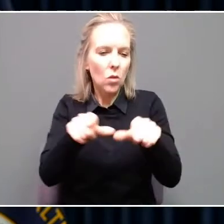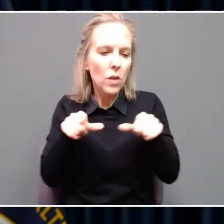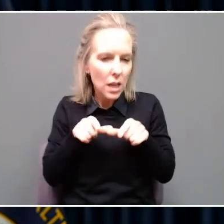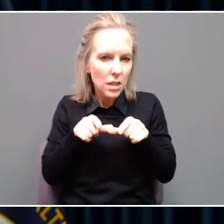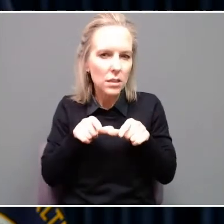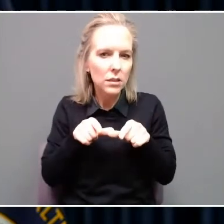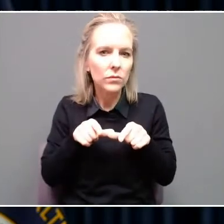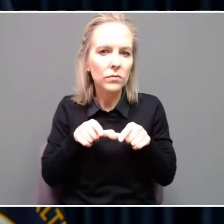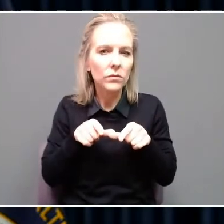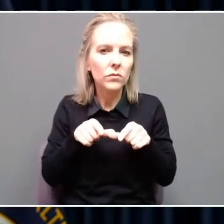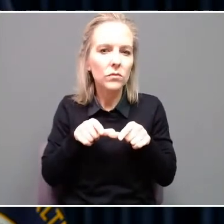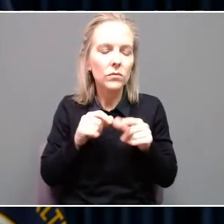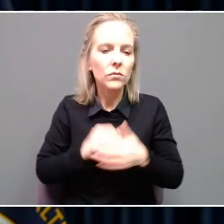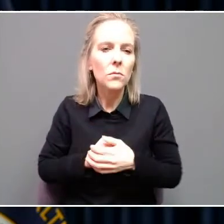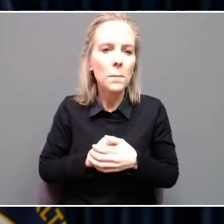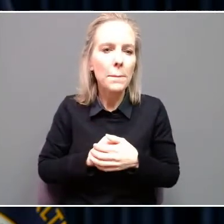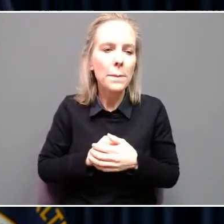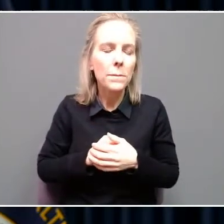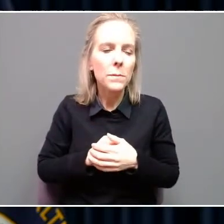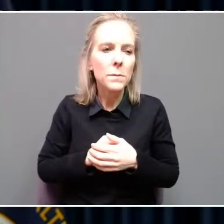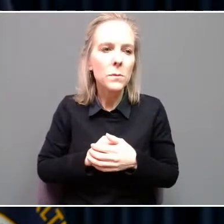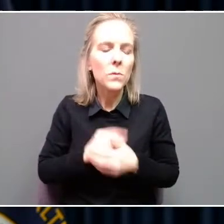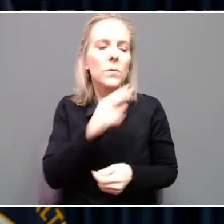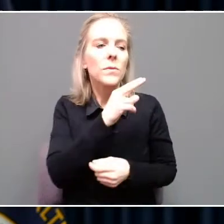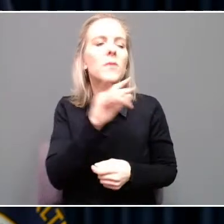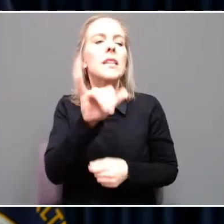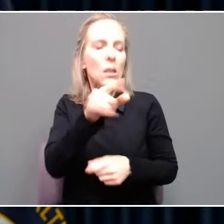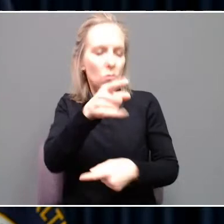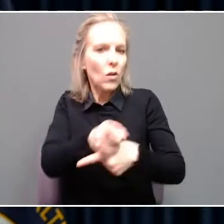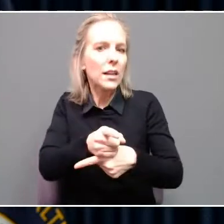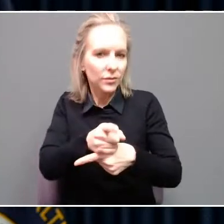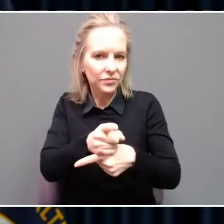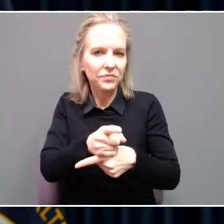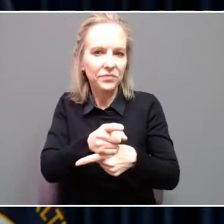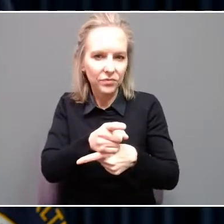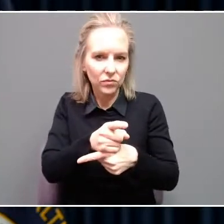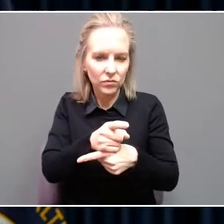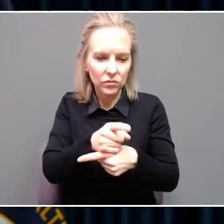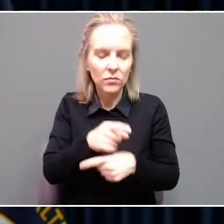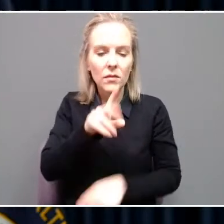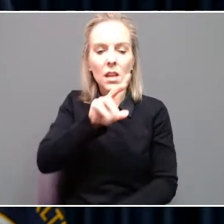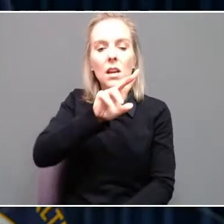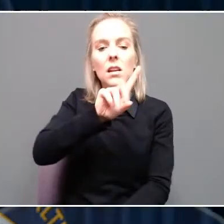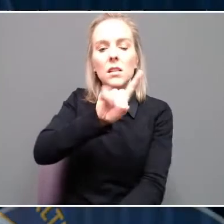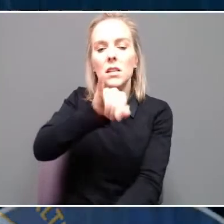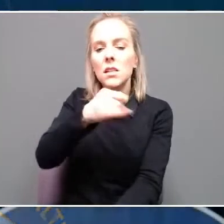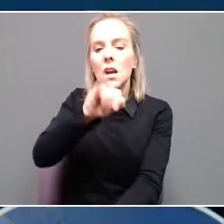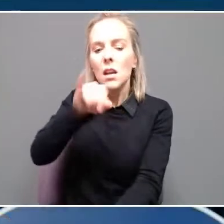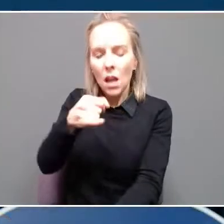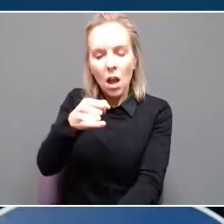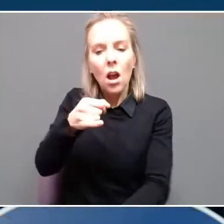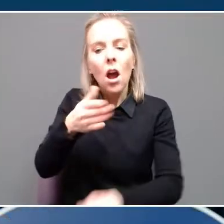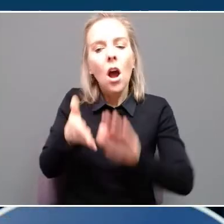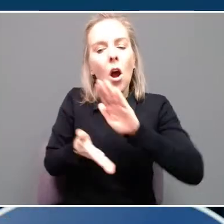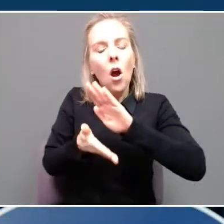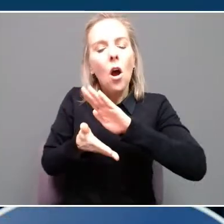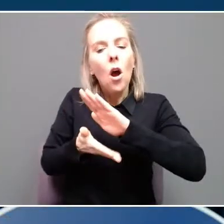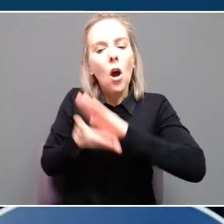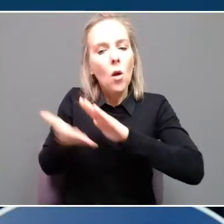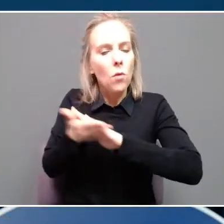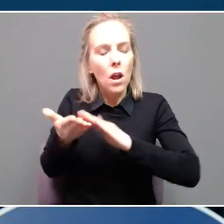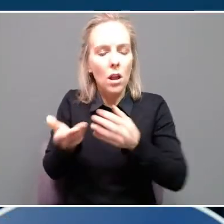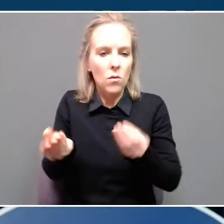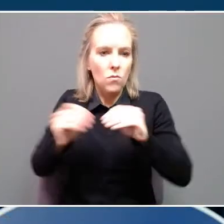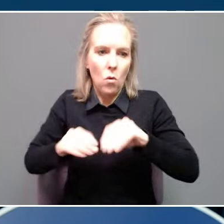Nope. There you go. The Department for Juvenile Justice operates much more than just